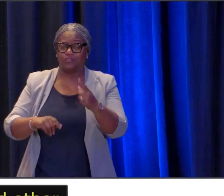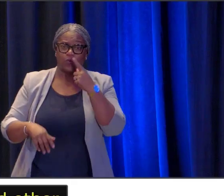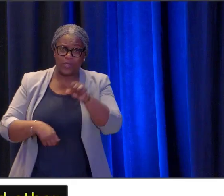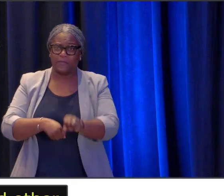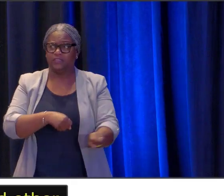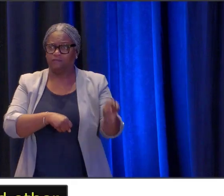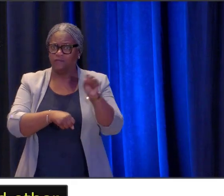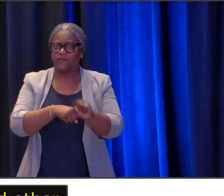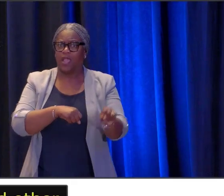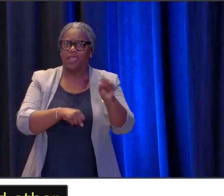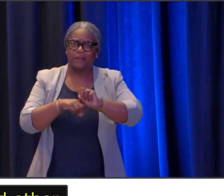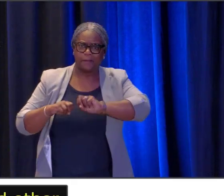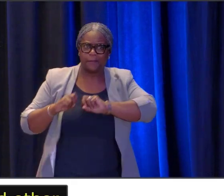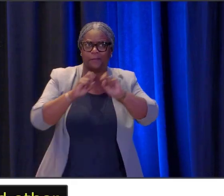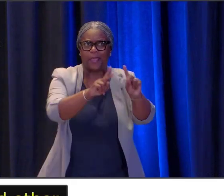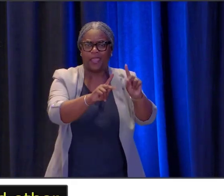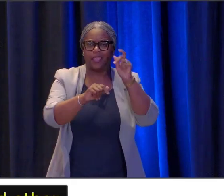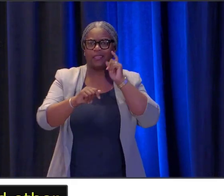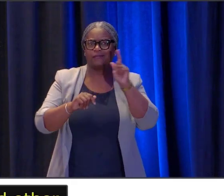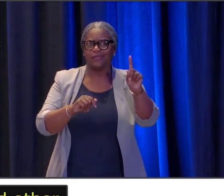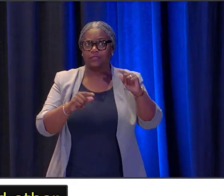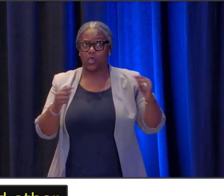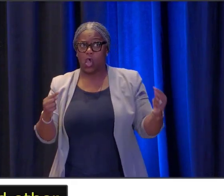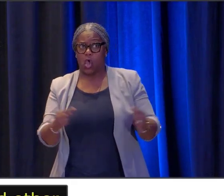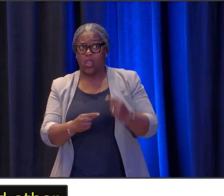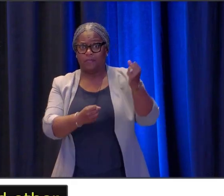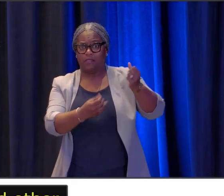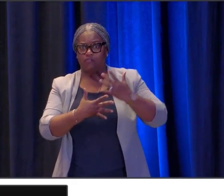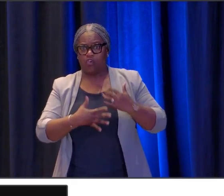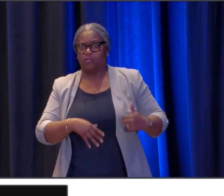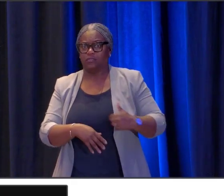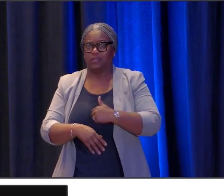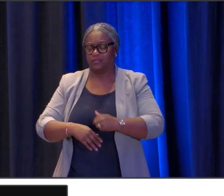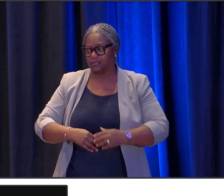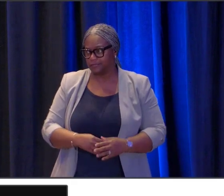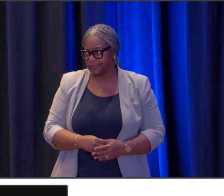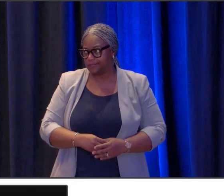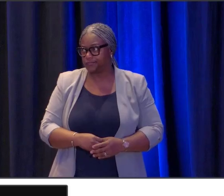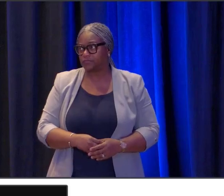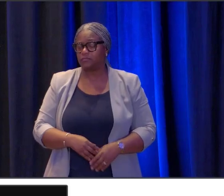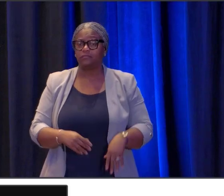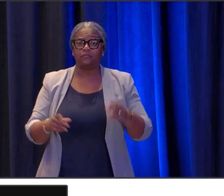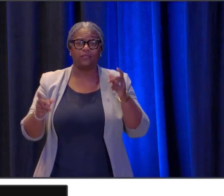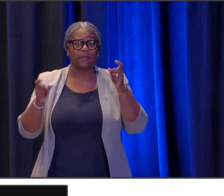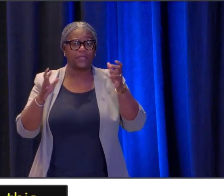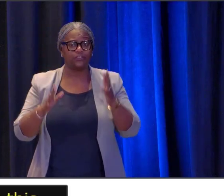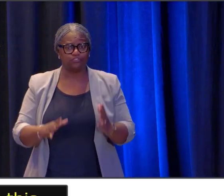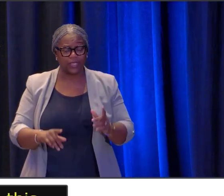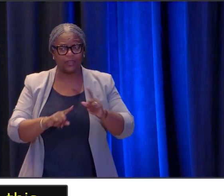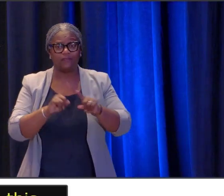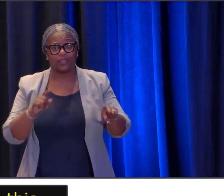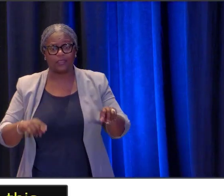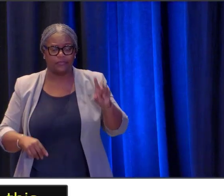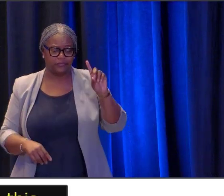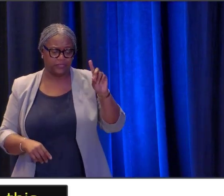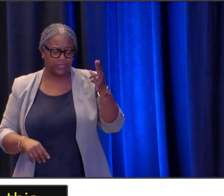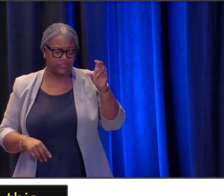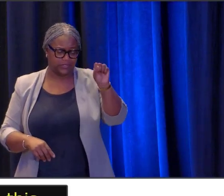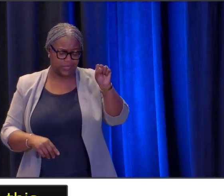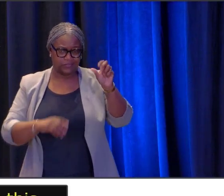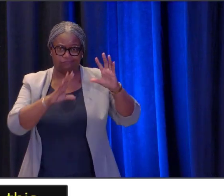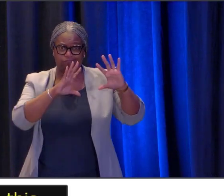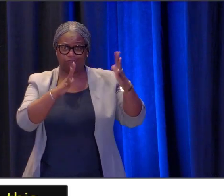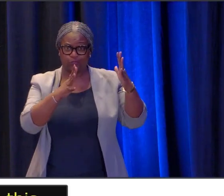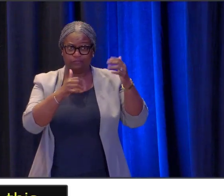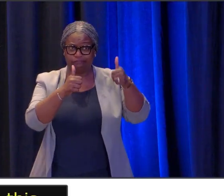harm is caused by this administration, by the Secretary of Human Services, in regard